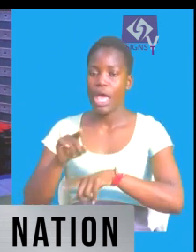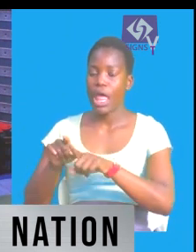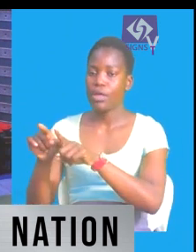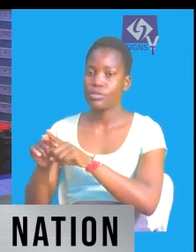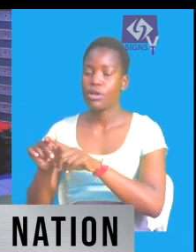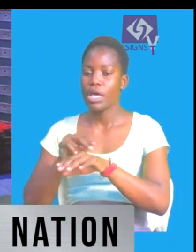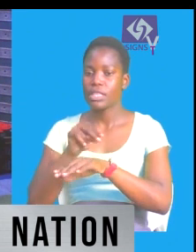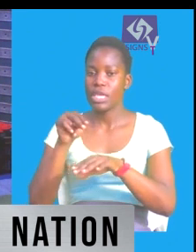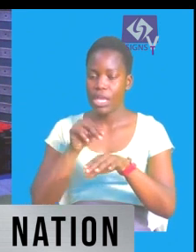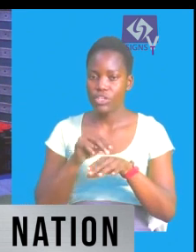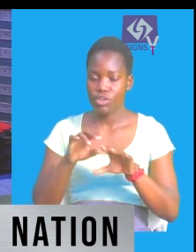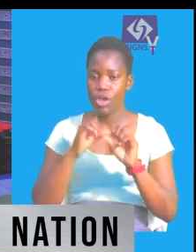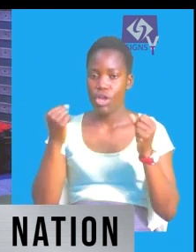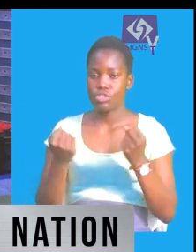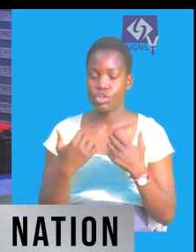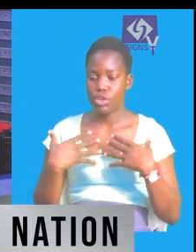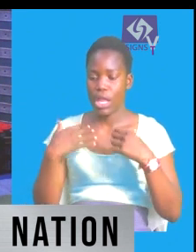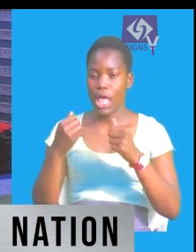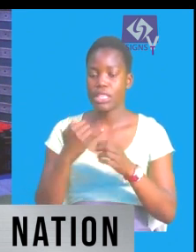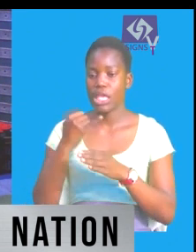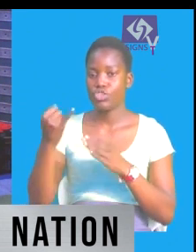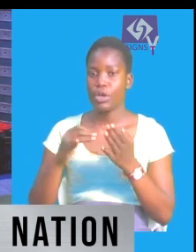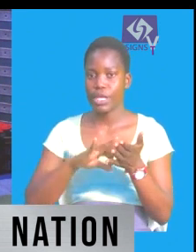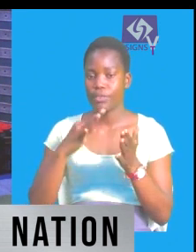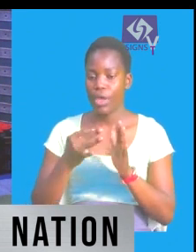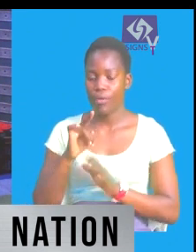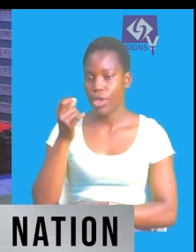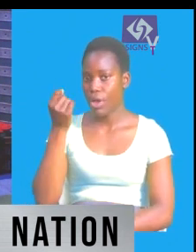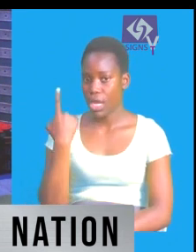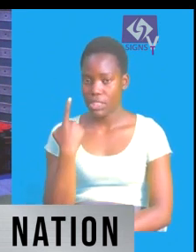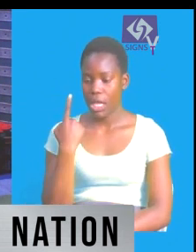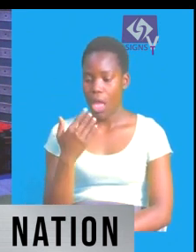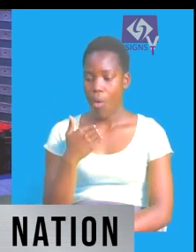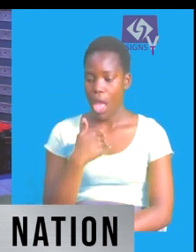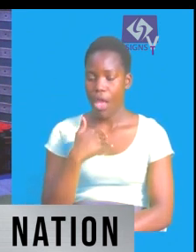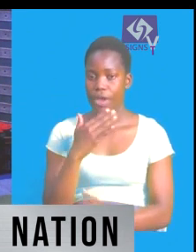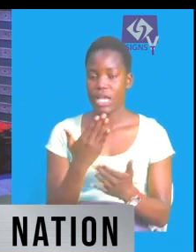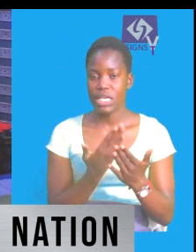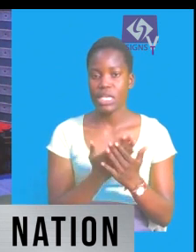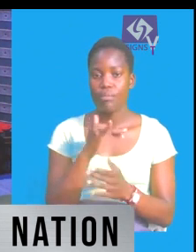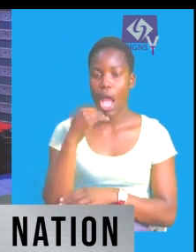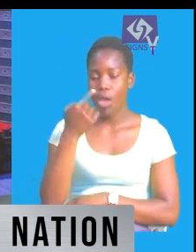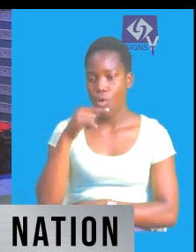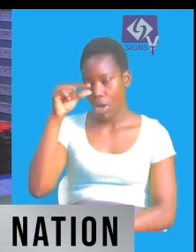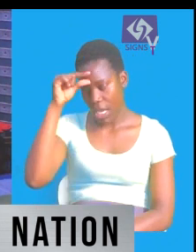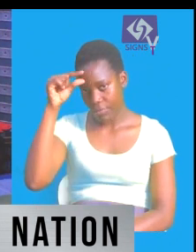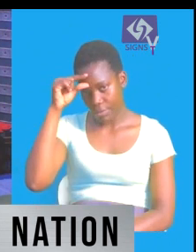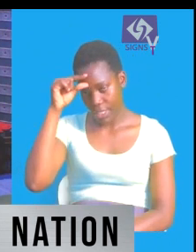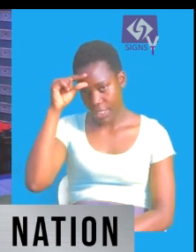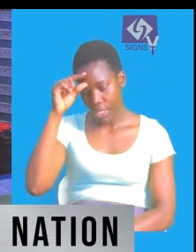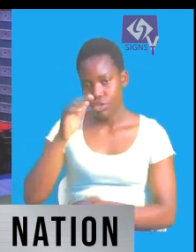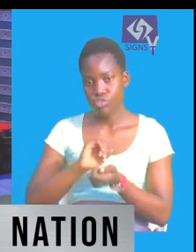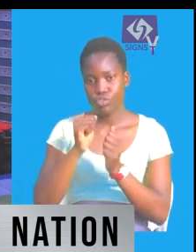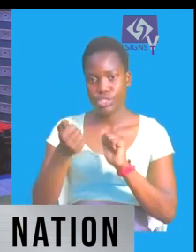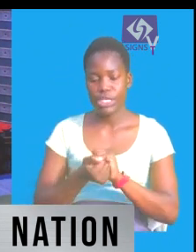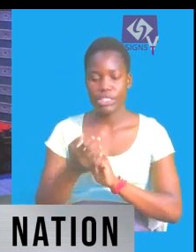National Social Health Insurance Fund? There is this suggestion by the government to